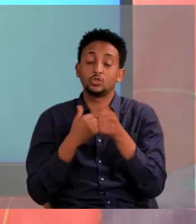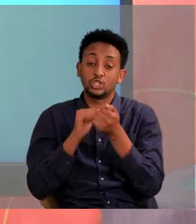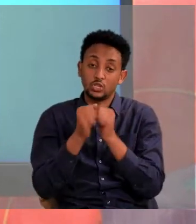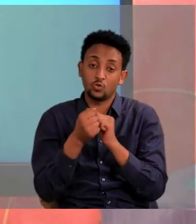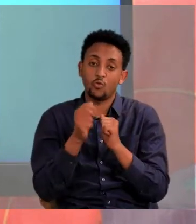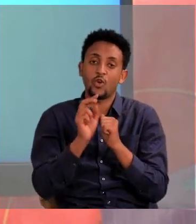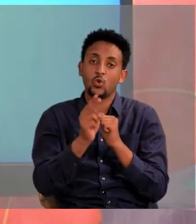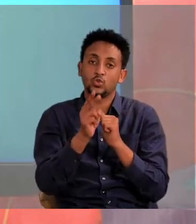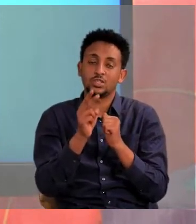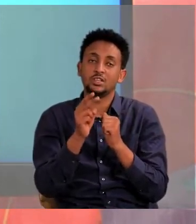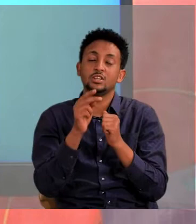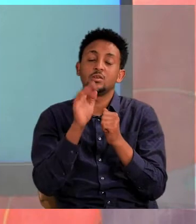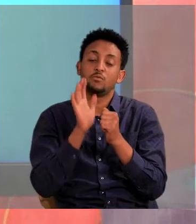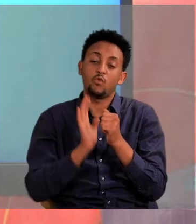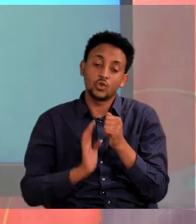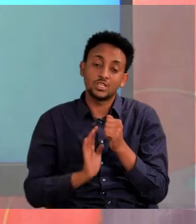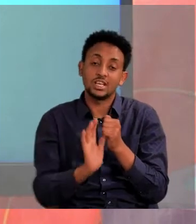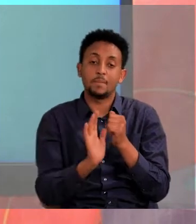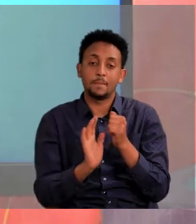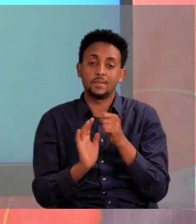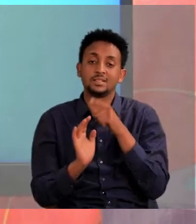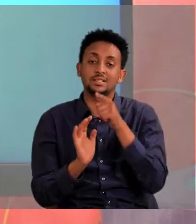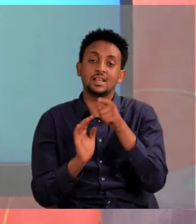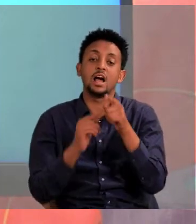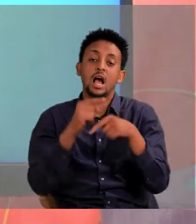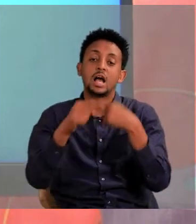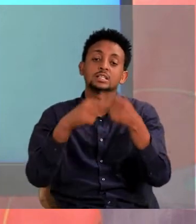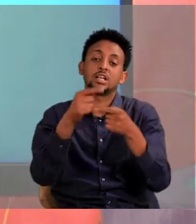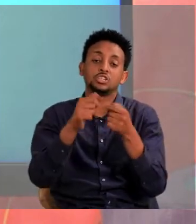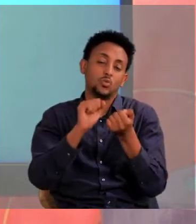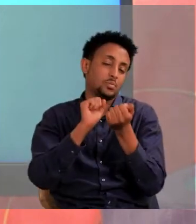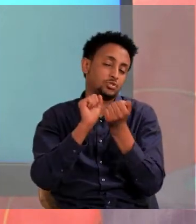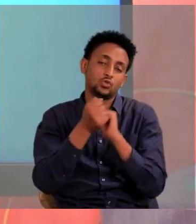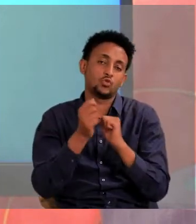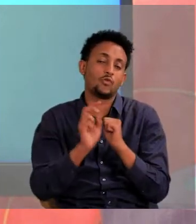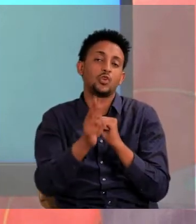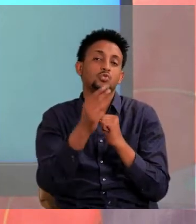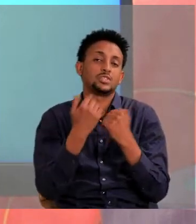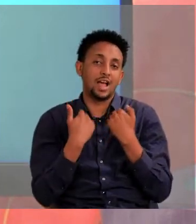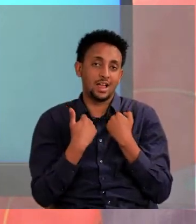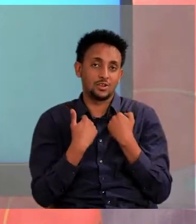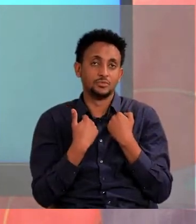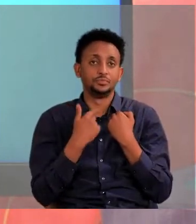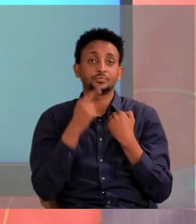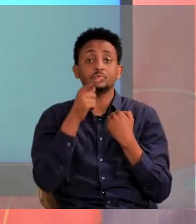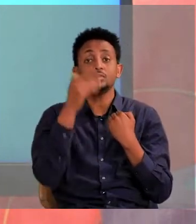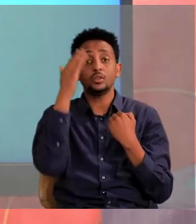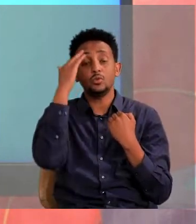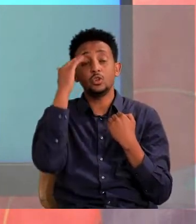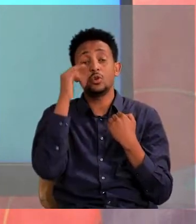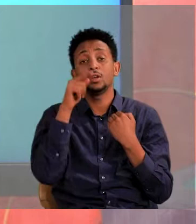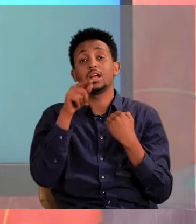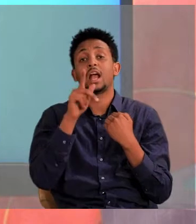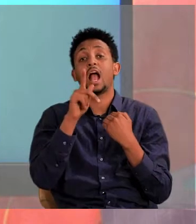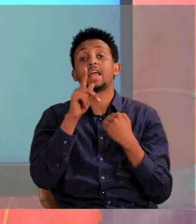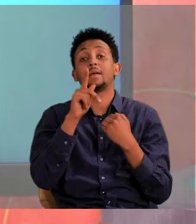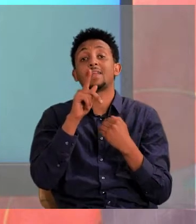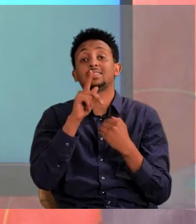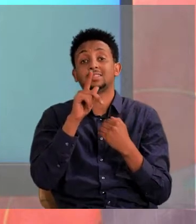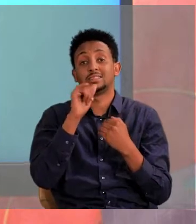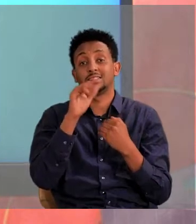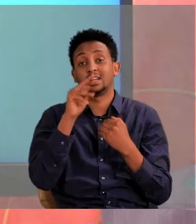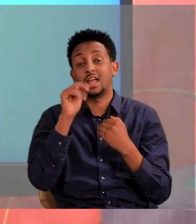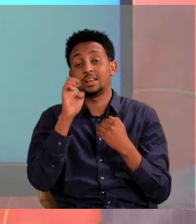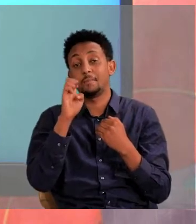this. As we exert a force, there will be acceleration, there will be a change of velocity. We know that from your kinematics concept, V